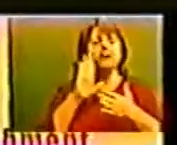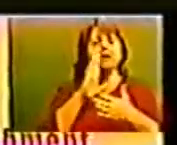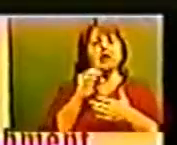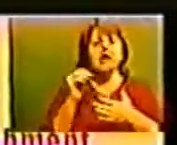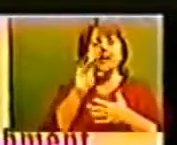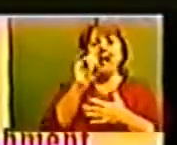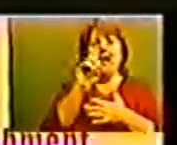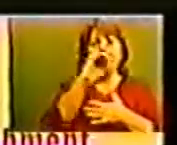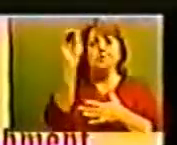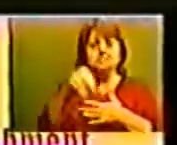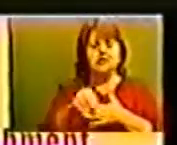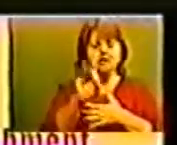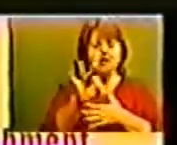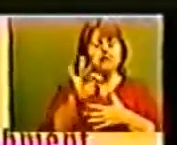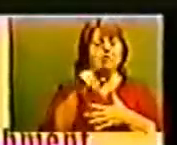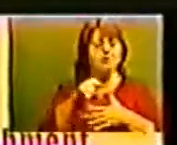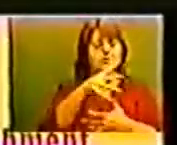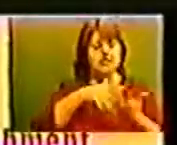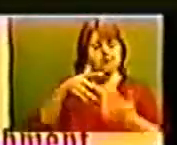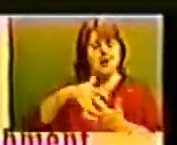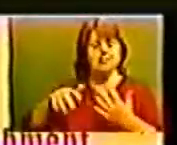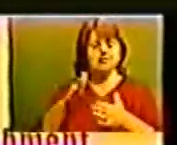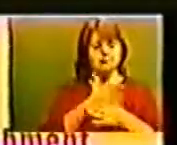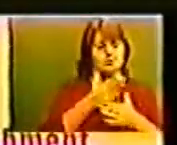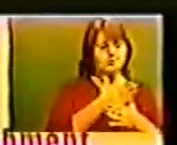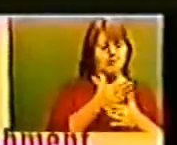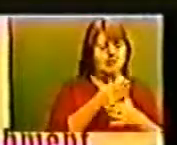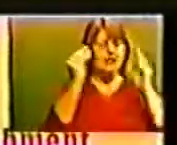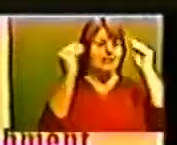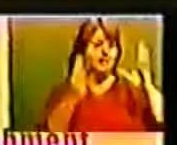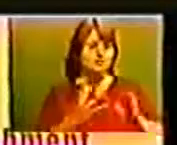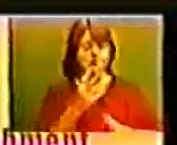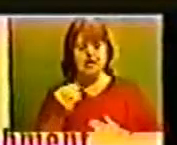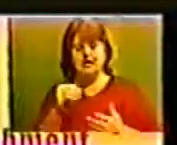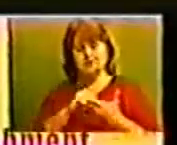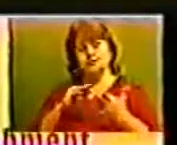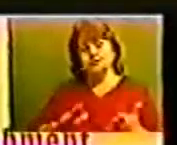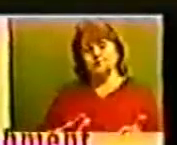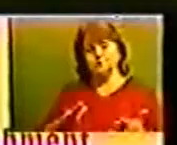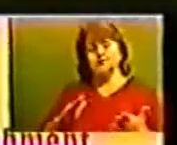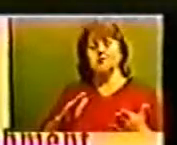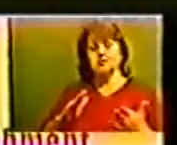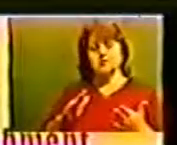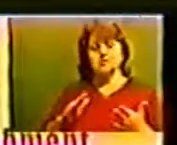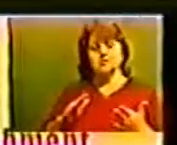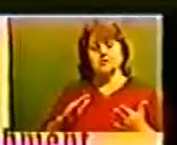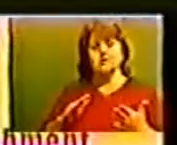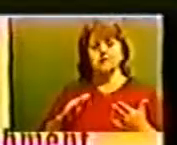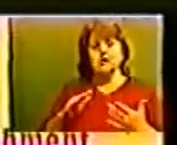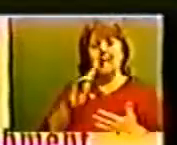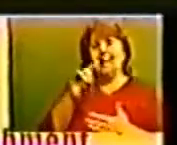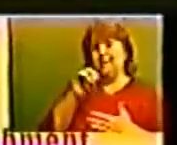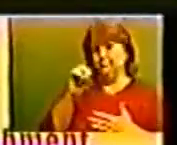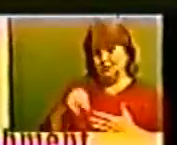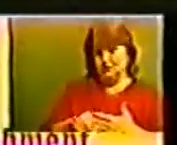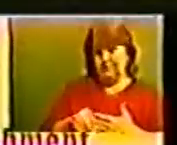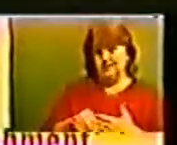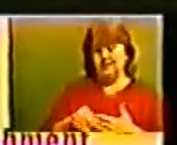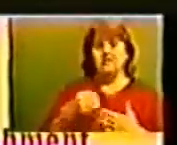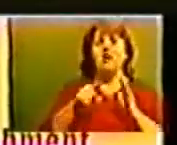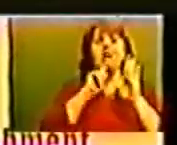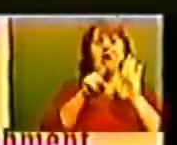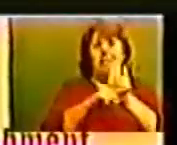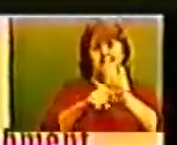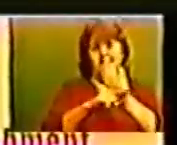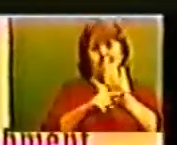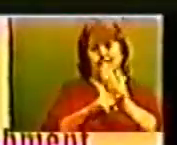Often 80% of the interactions between teachers and students with ADHD 80% are